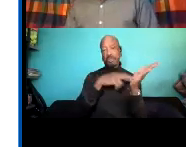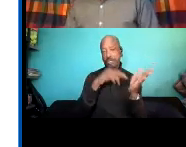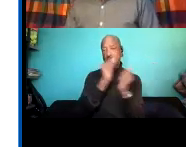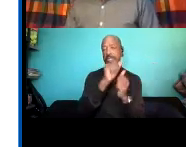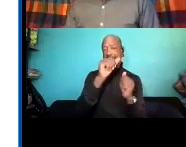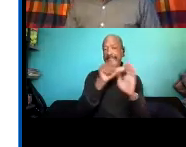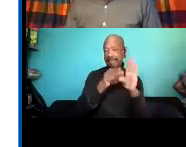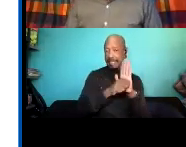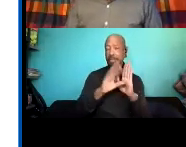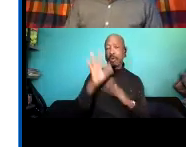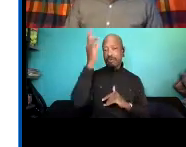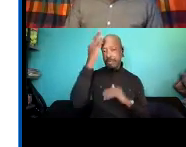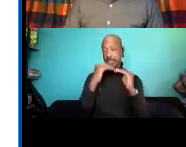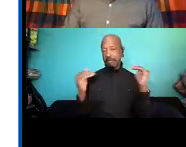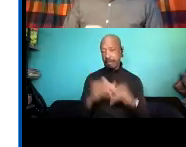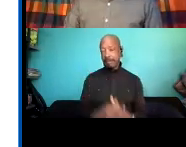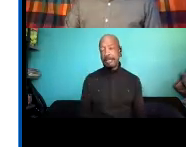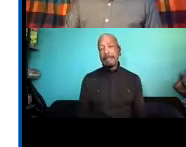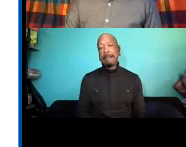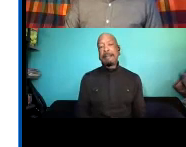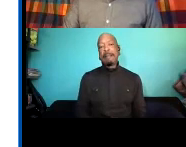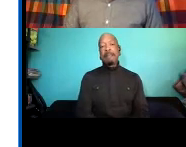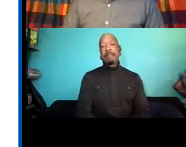level to do that.